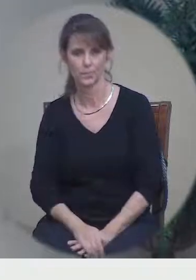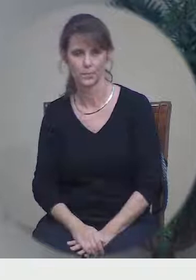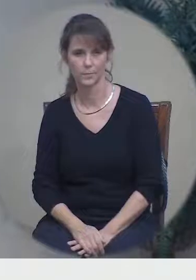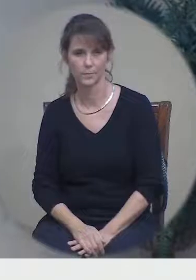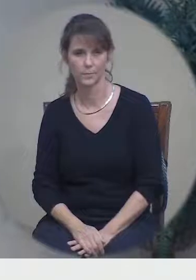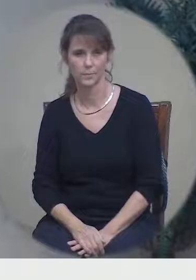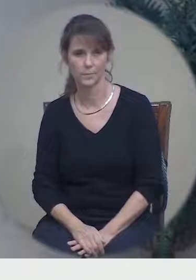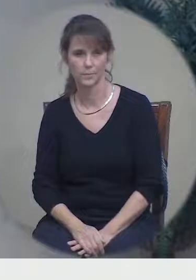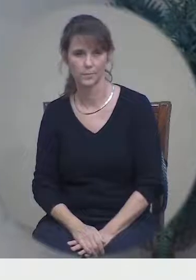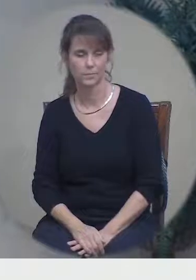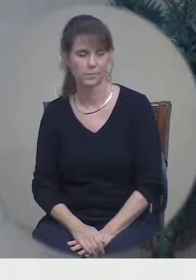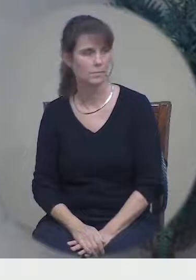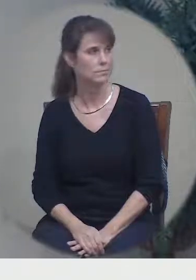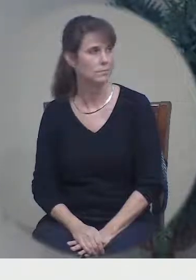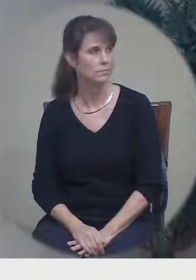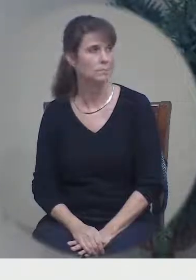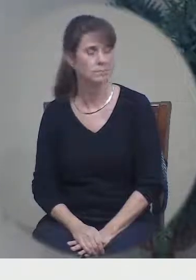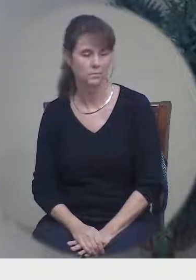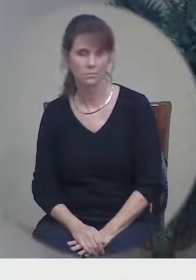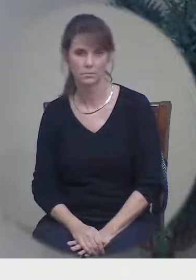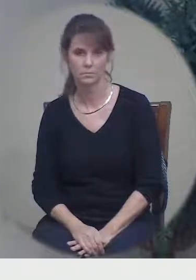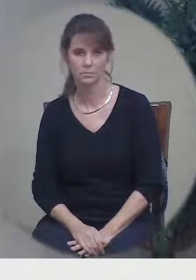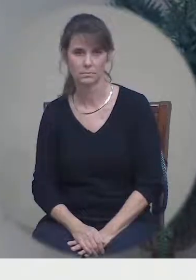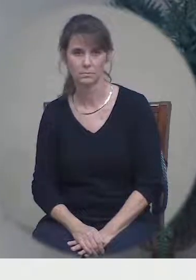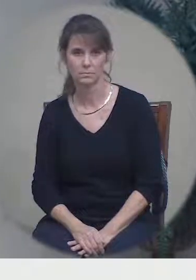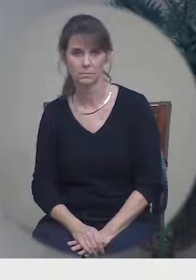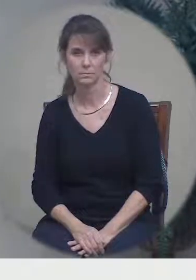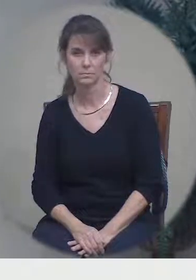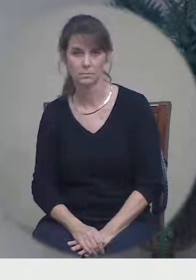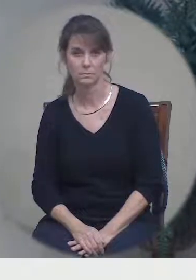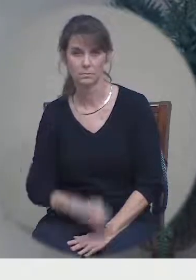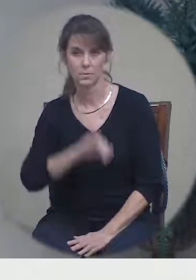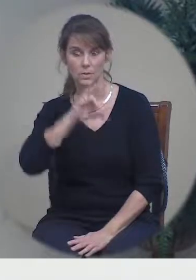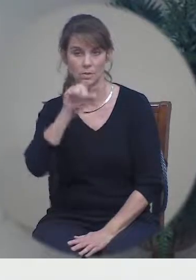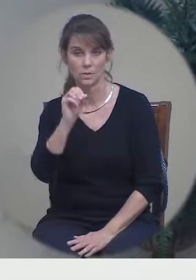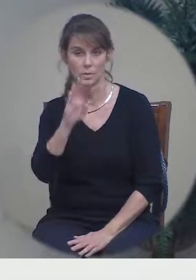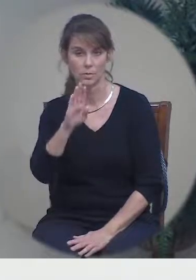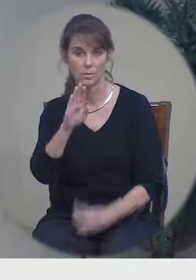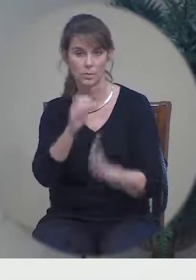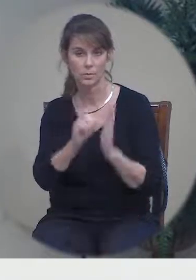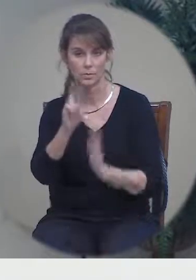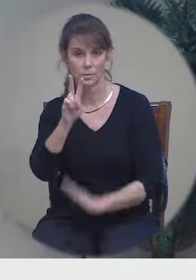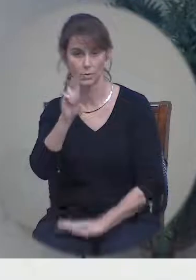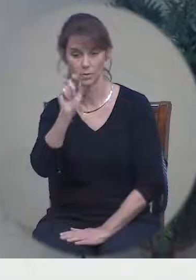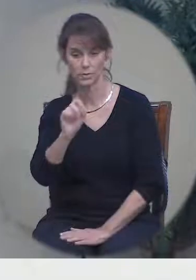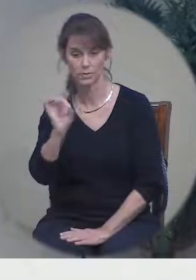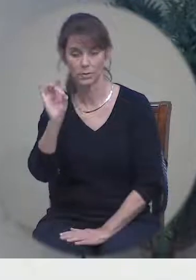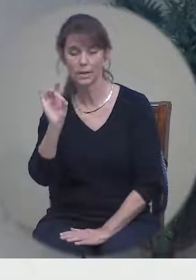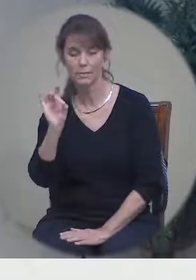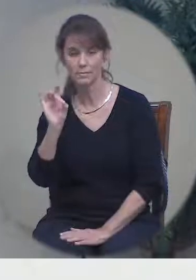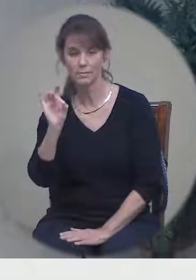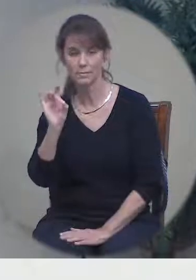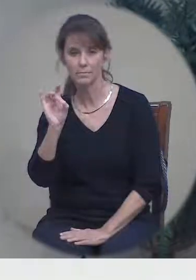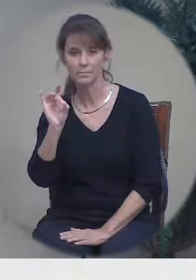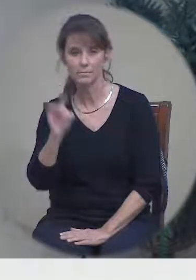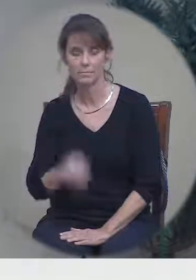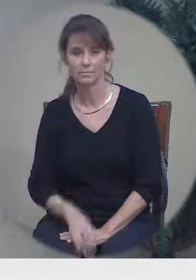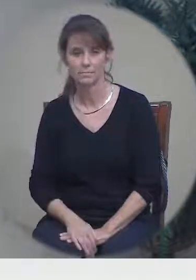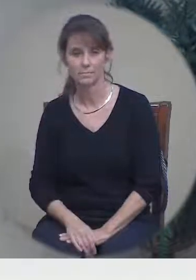So, and here's where he finally ends up in Job chapter 2 and verse 8. And he said he took a